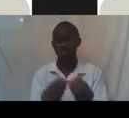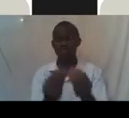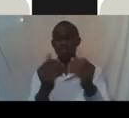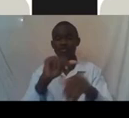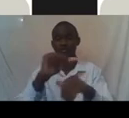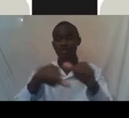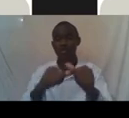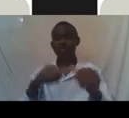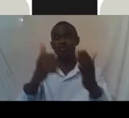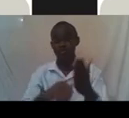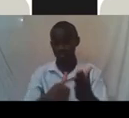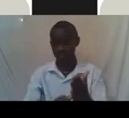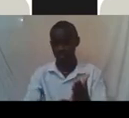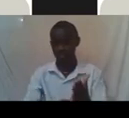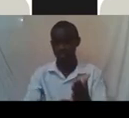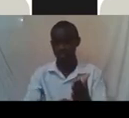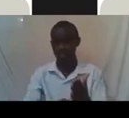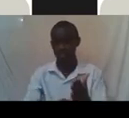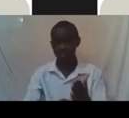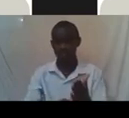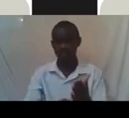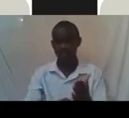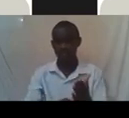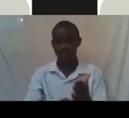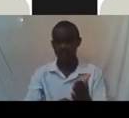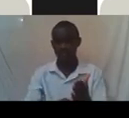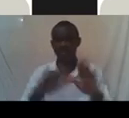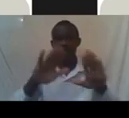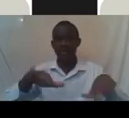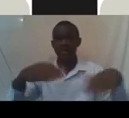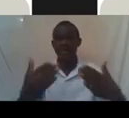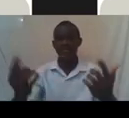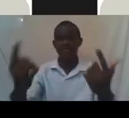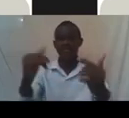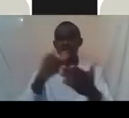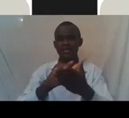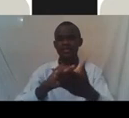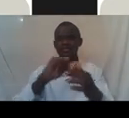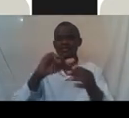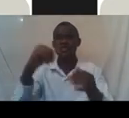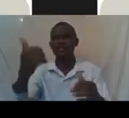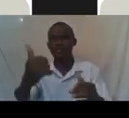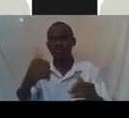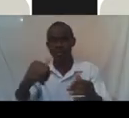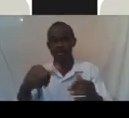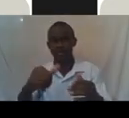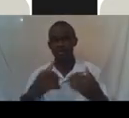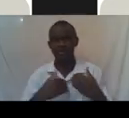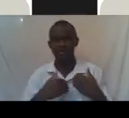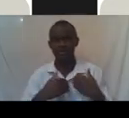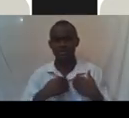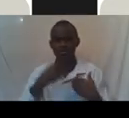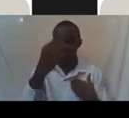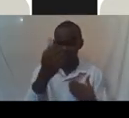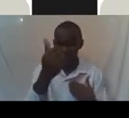problem? How come it hasn't addressed the financing of civic